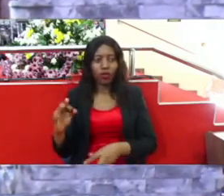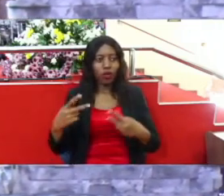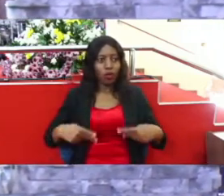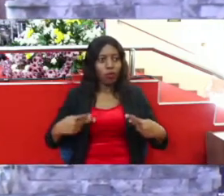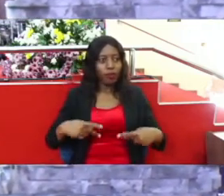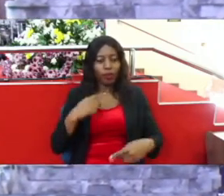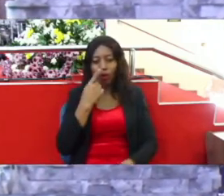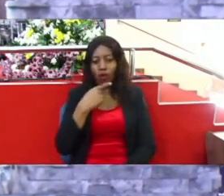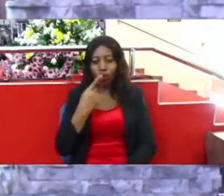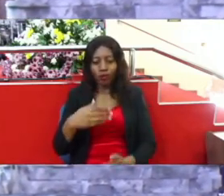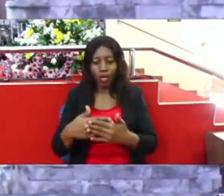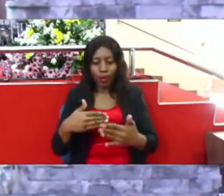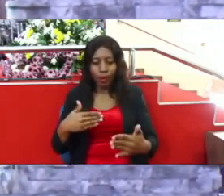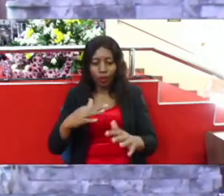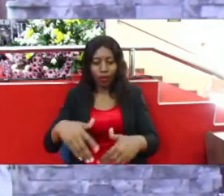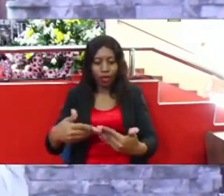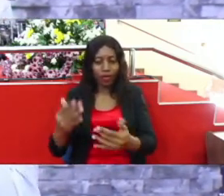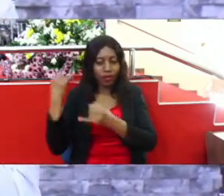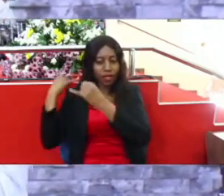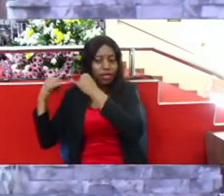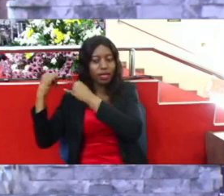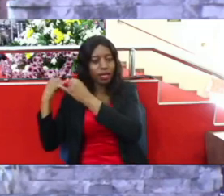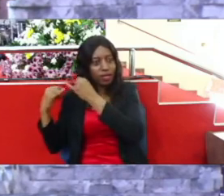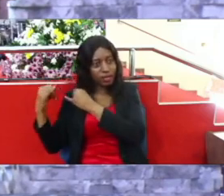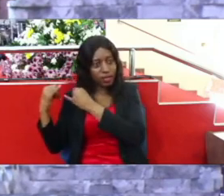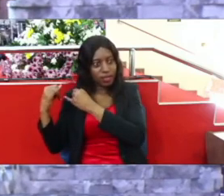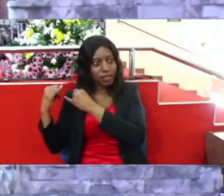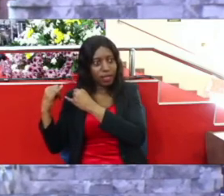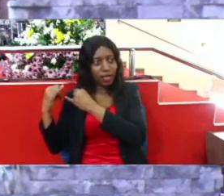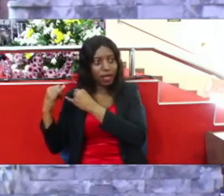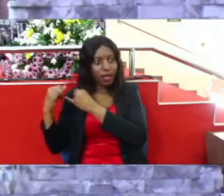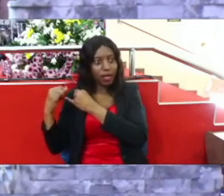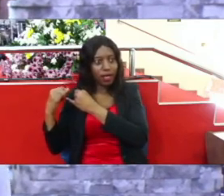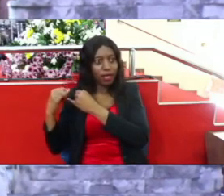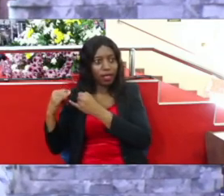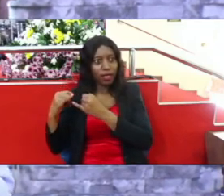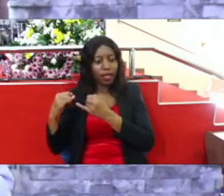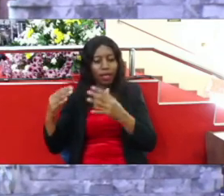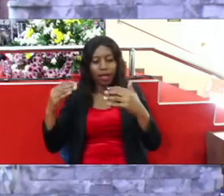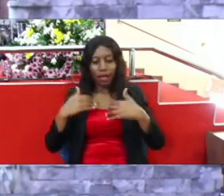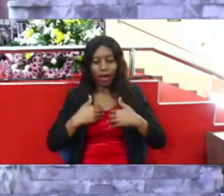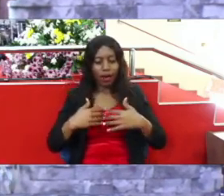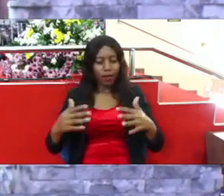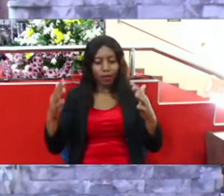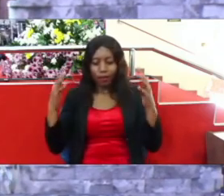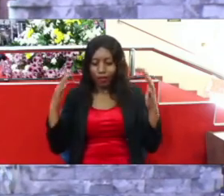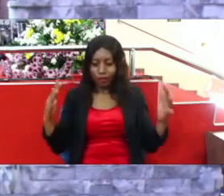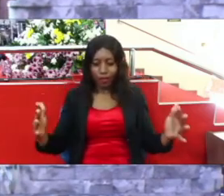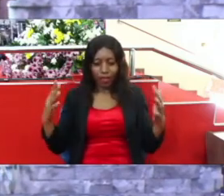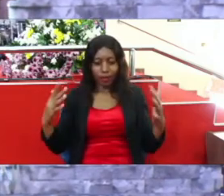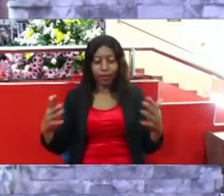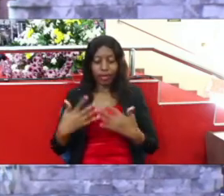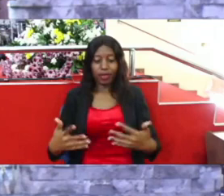kama umesikia kuhusu watu ambao wakati wanatarajia kutoa urithi wao. They have this huge empire. Wana mali nyingi. I